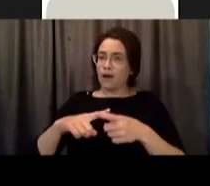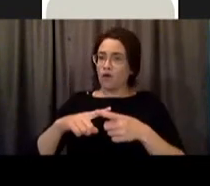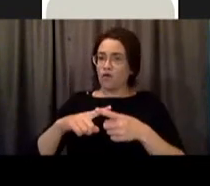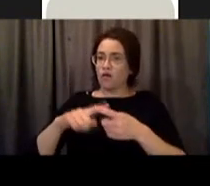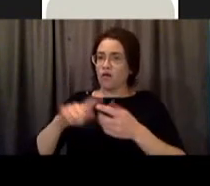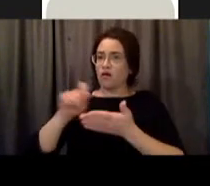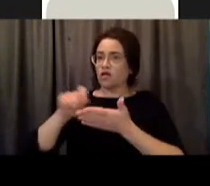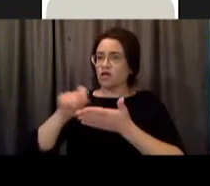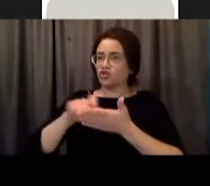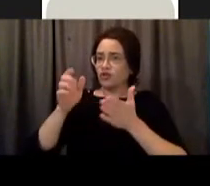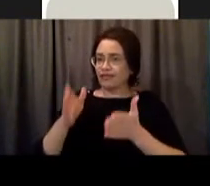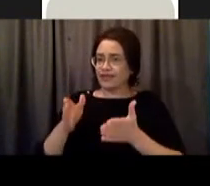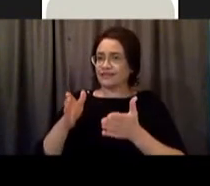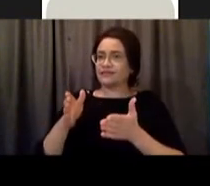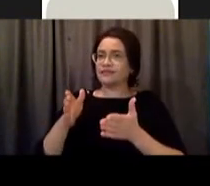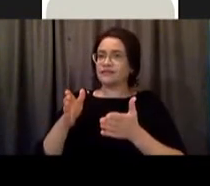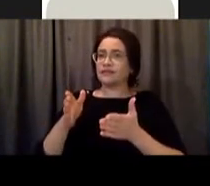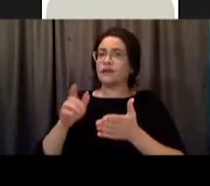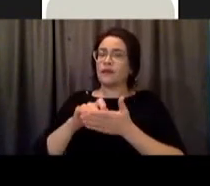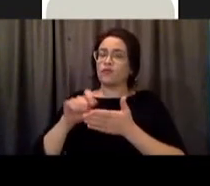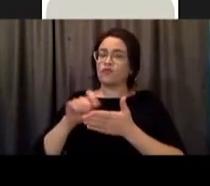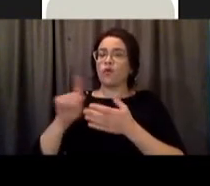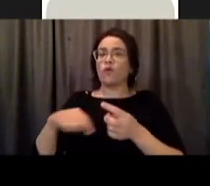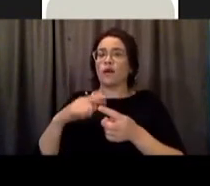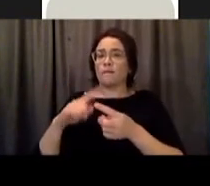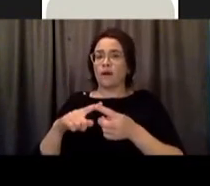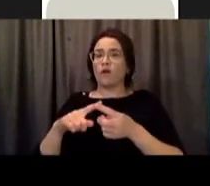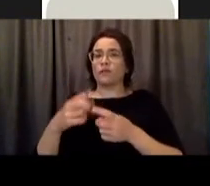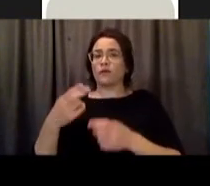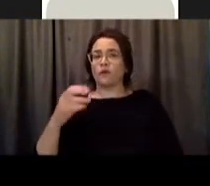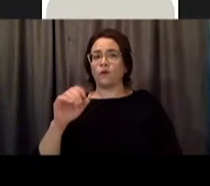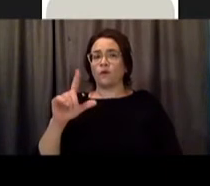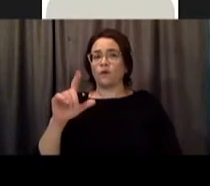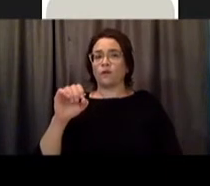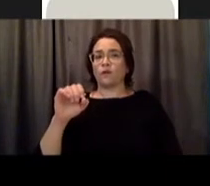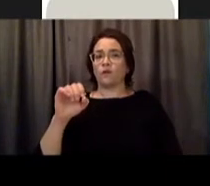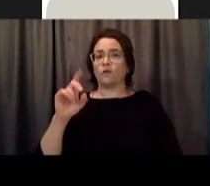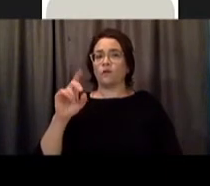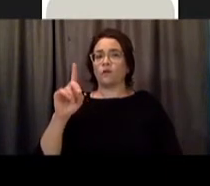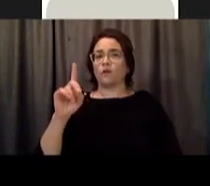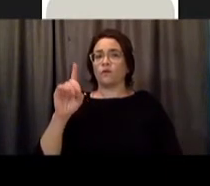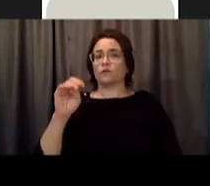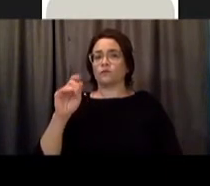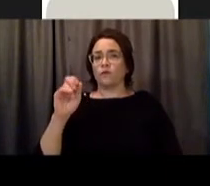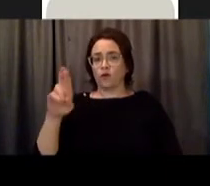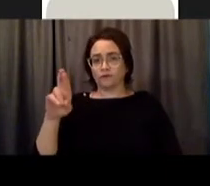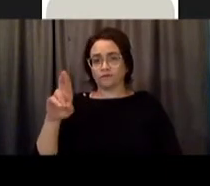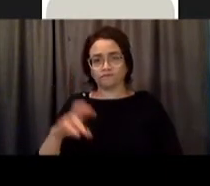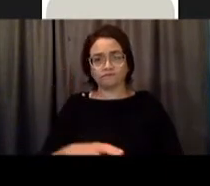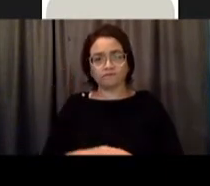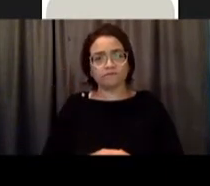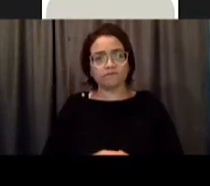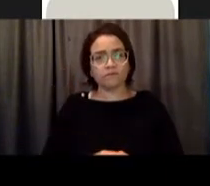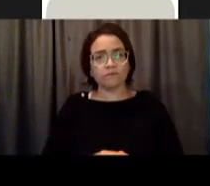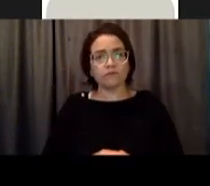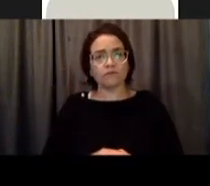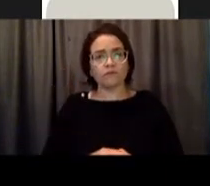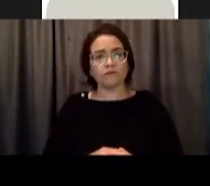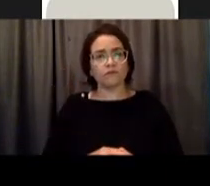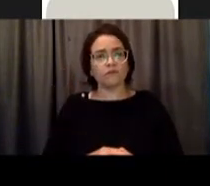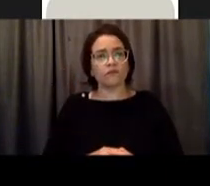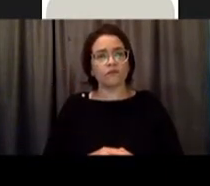The screenplay for the film was written by a Ukrainian-American historian and journalist named Andrea Chalupa, and